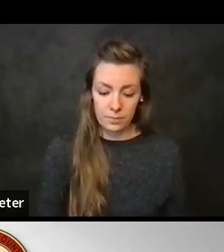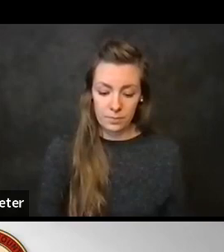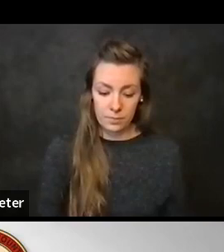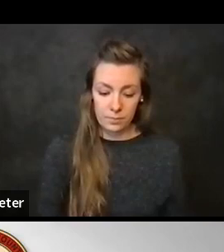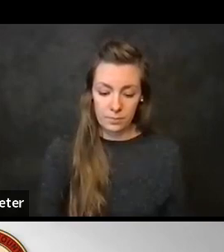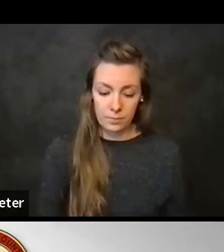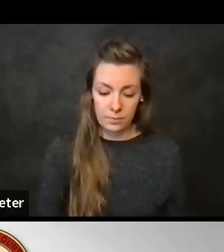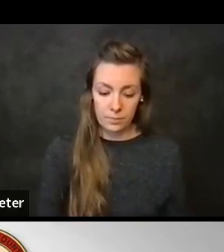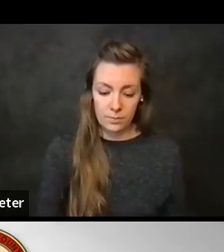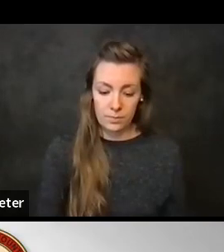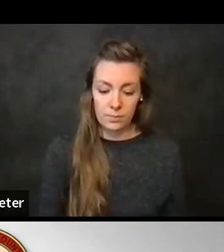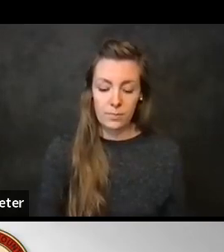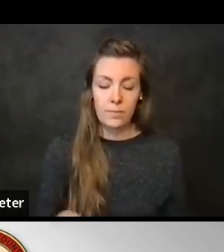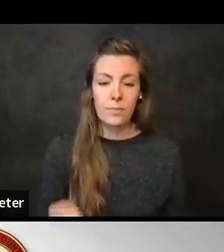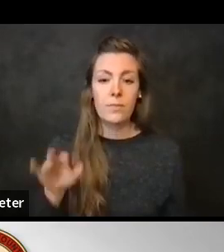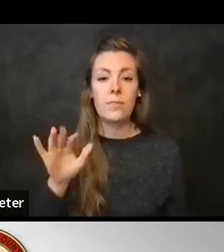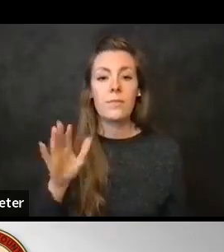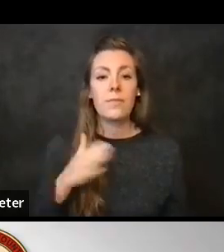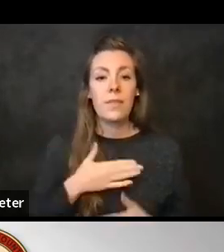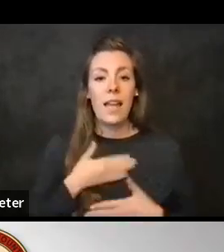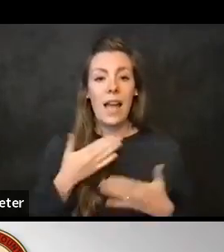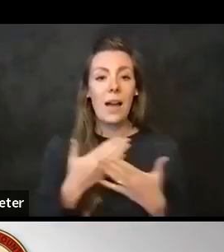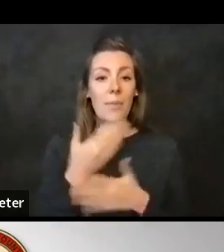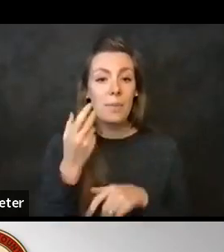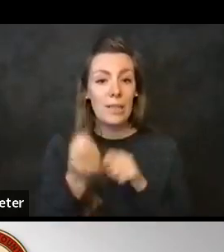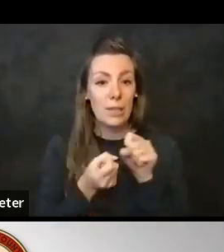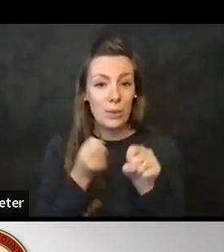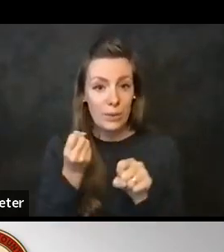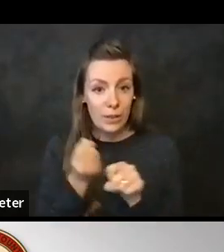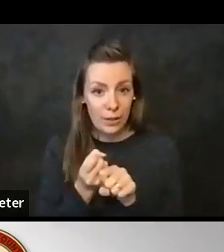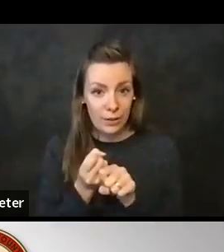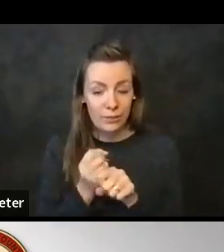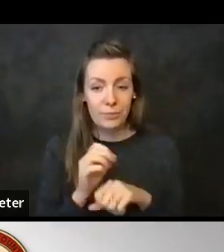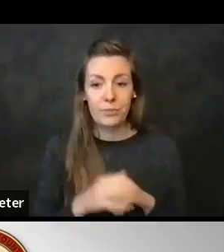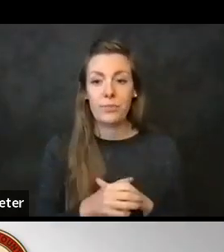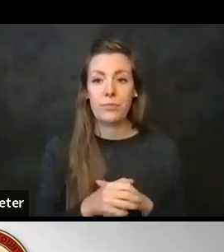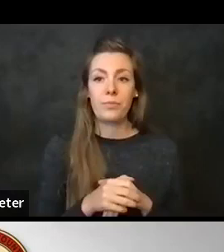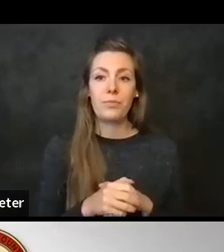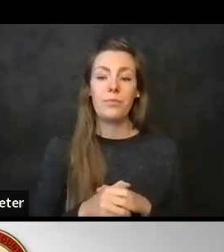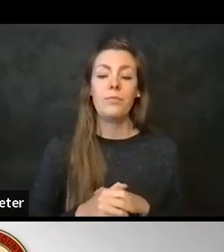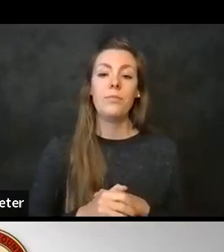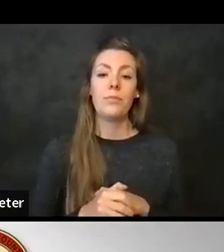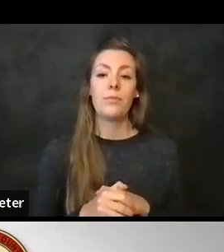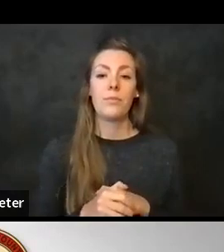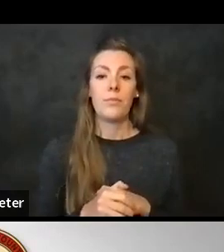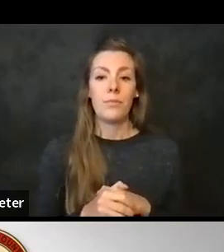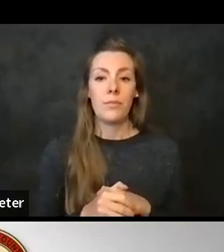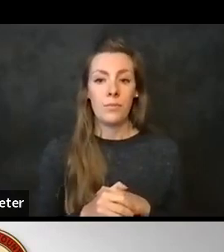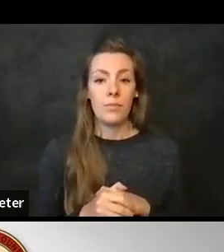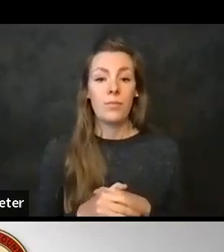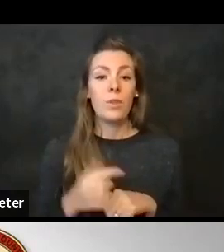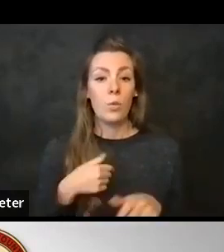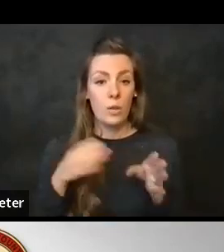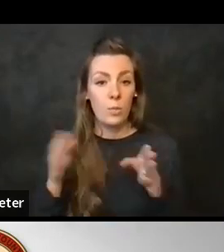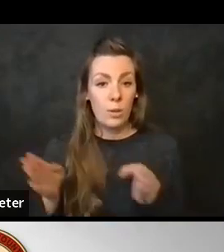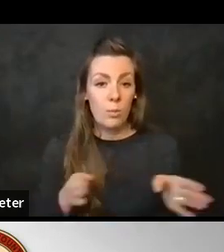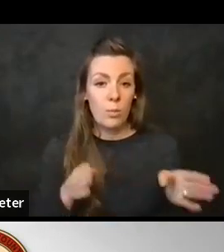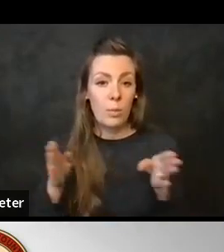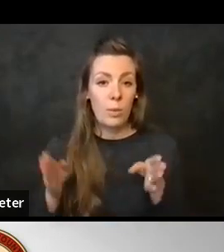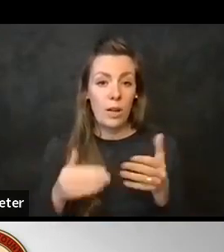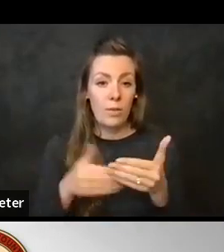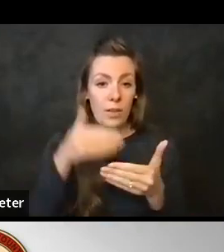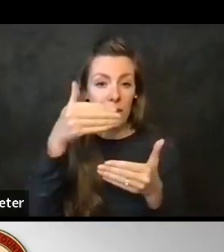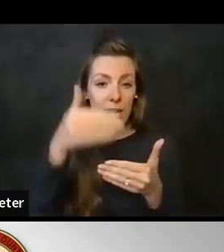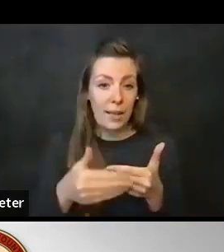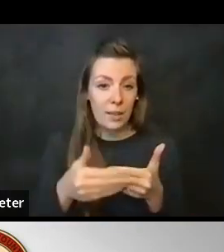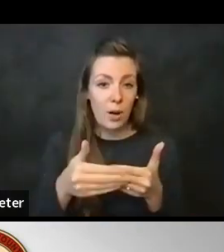Happy New Year to everyone. Now I'm going to give you the update on where we are. We have been preparing for the next wave of the pandemic